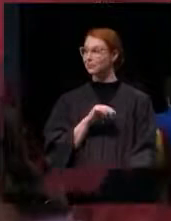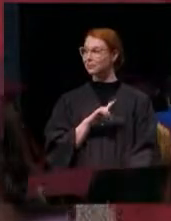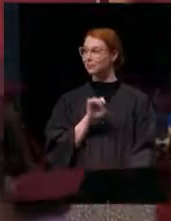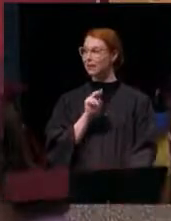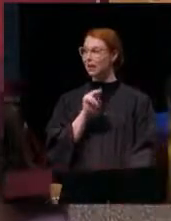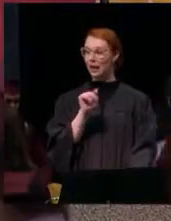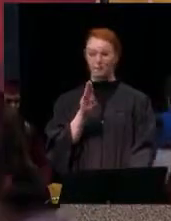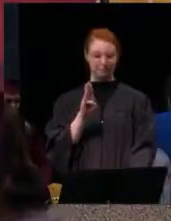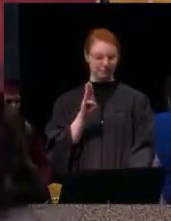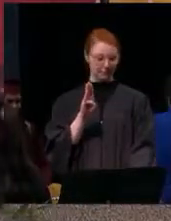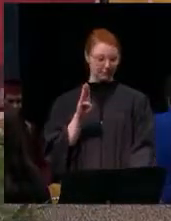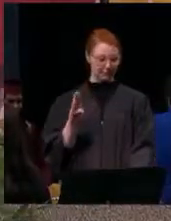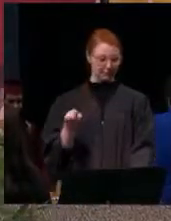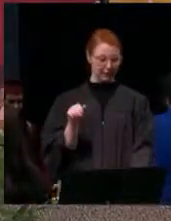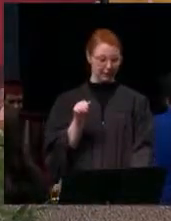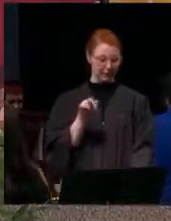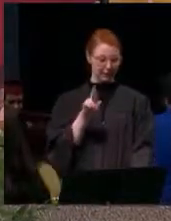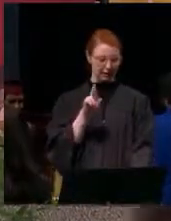Zainab Airy.